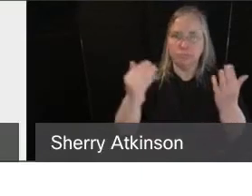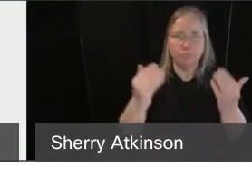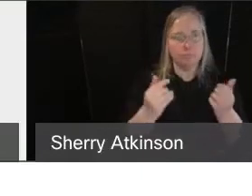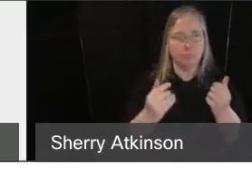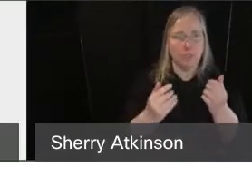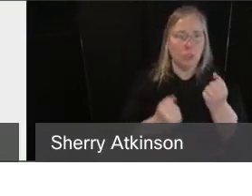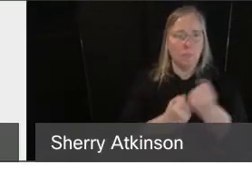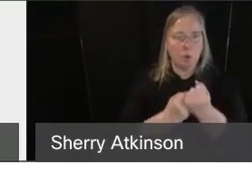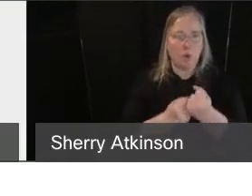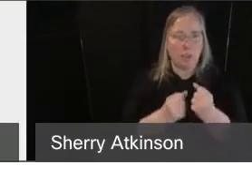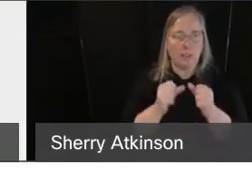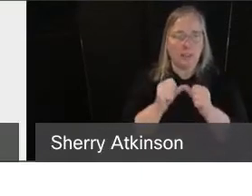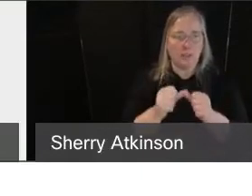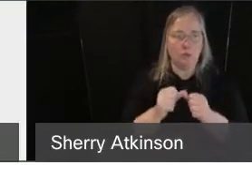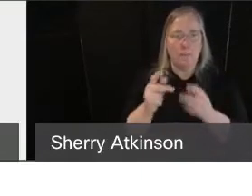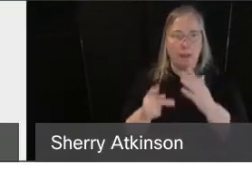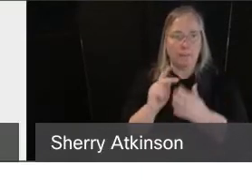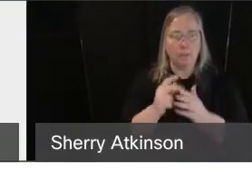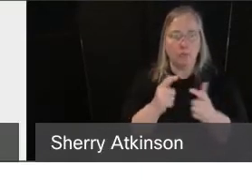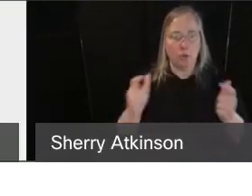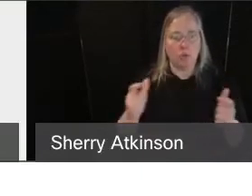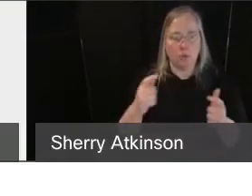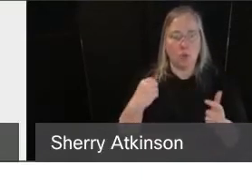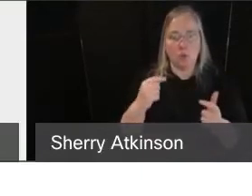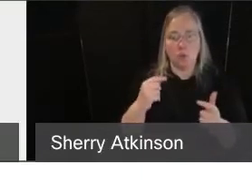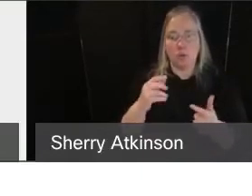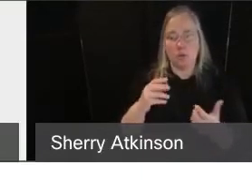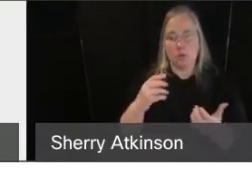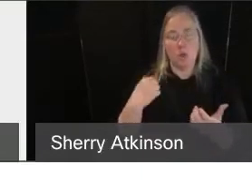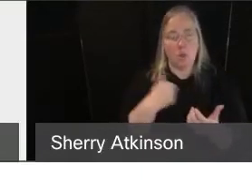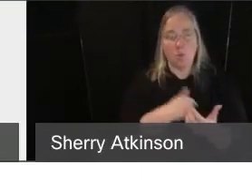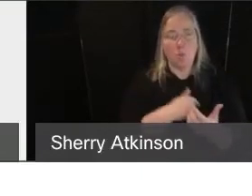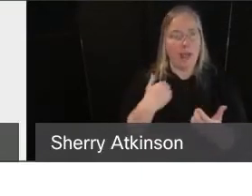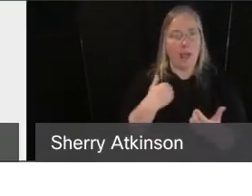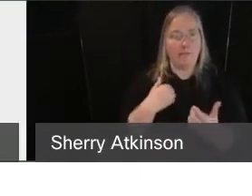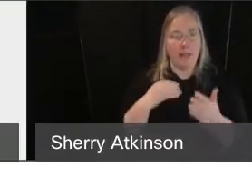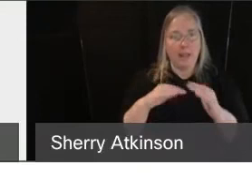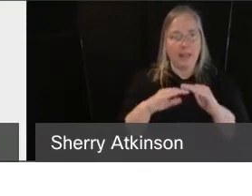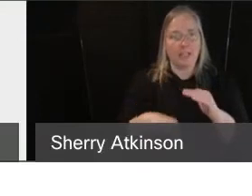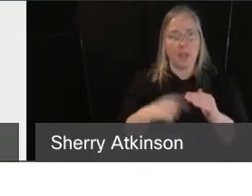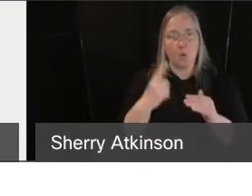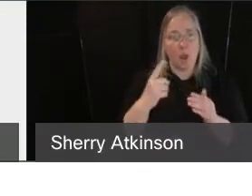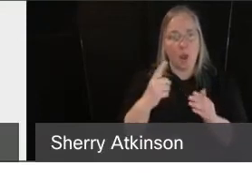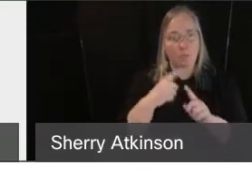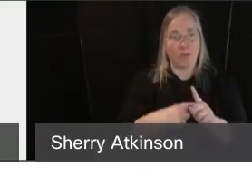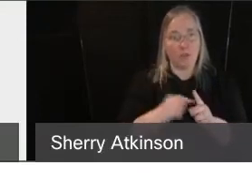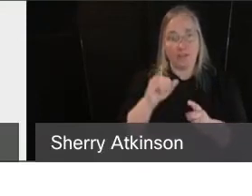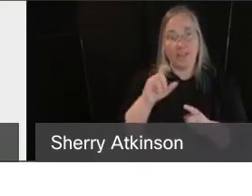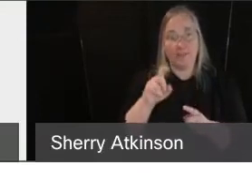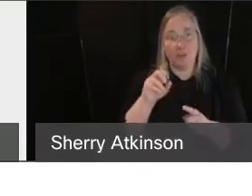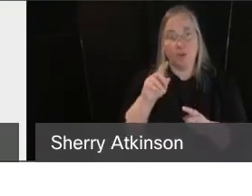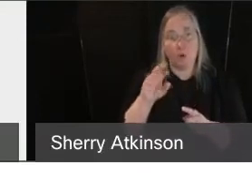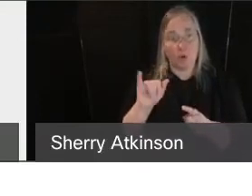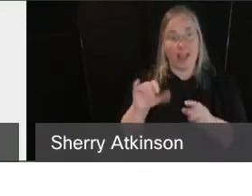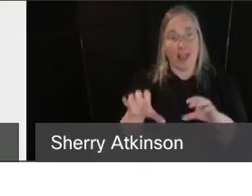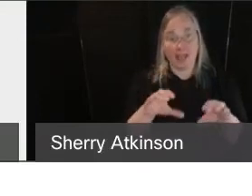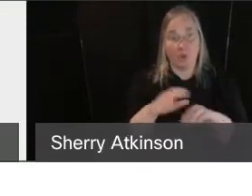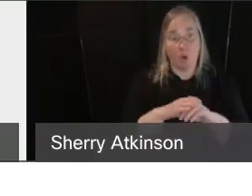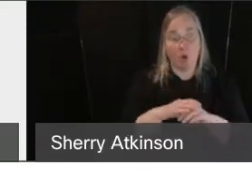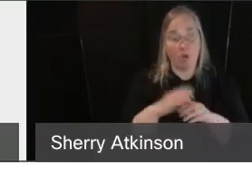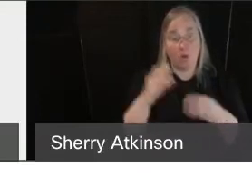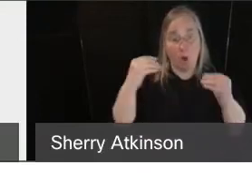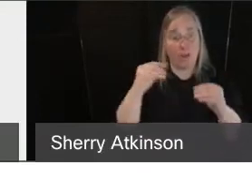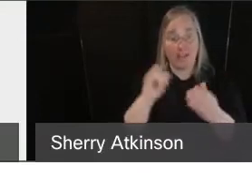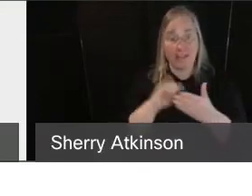now, inventory matches the units sold. We have less than 1 month of inventory active in the market. So that's a strong warning sign, because as